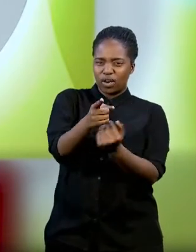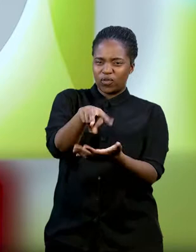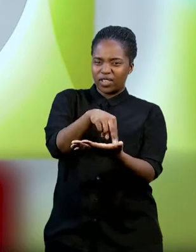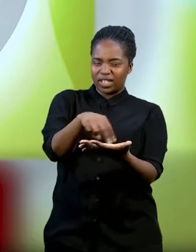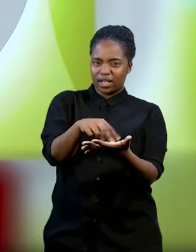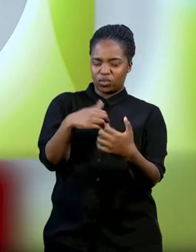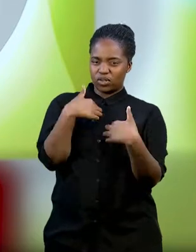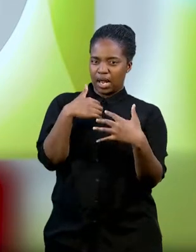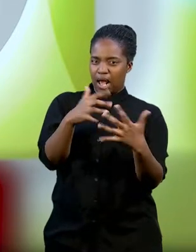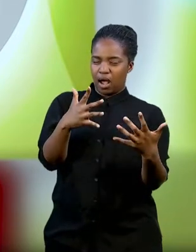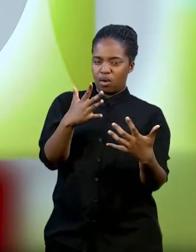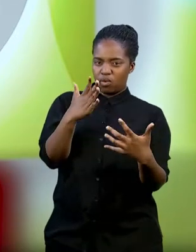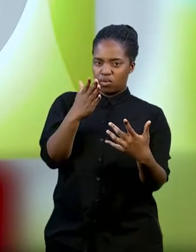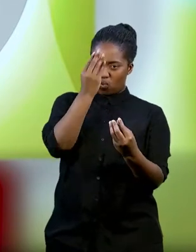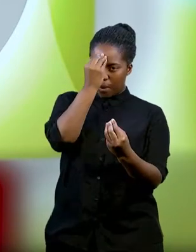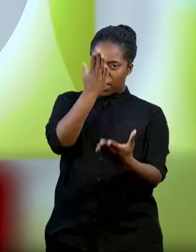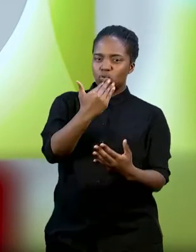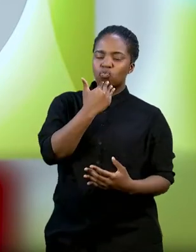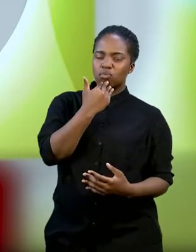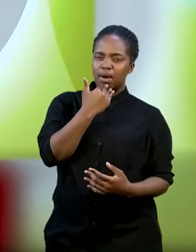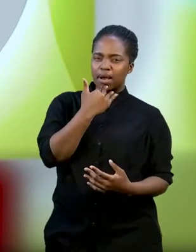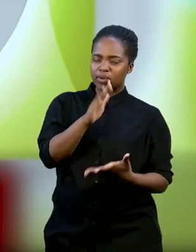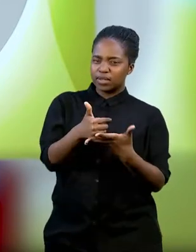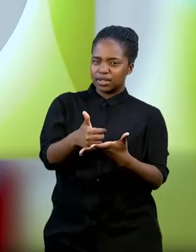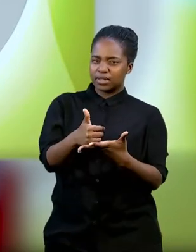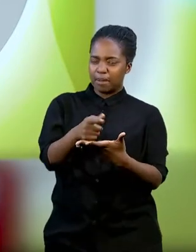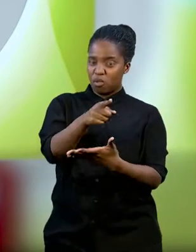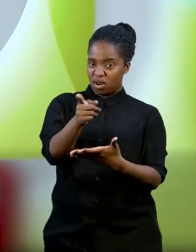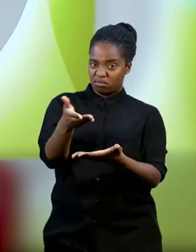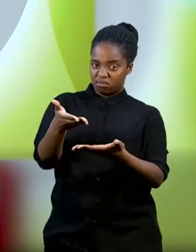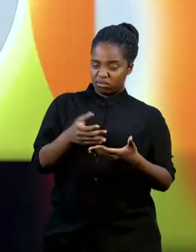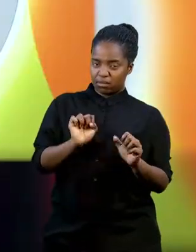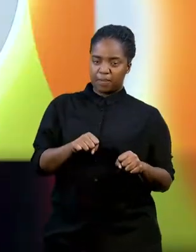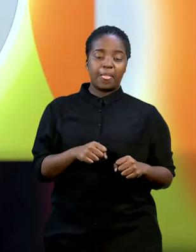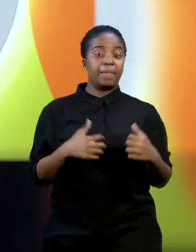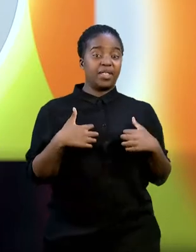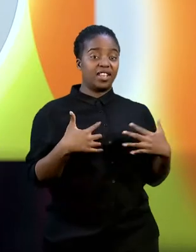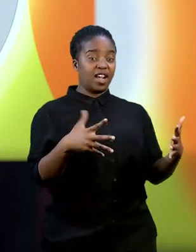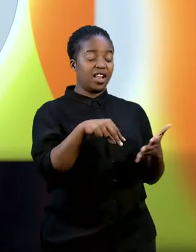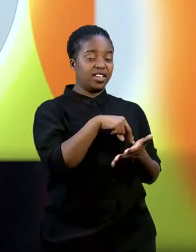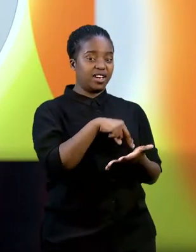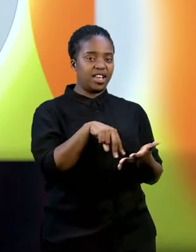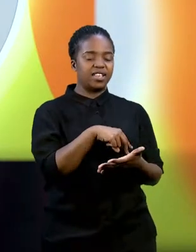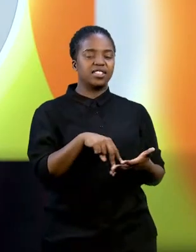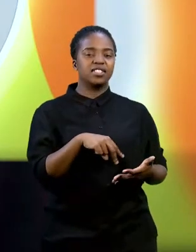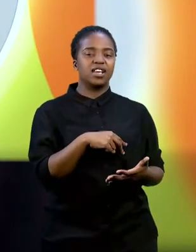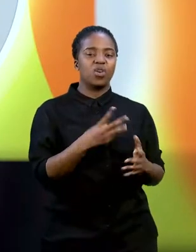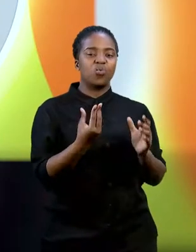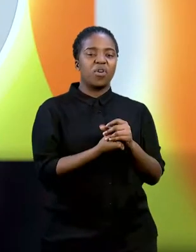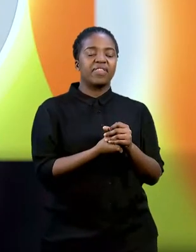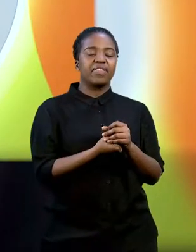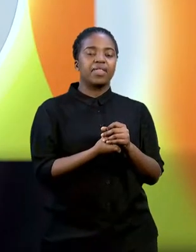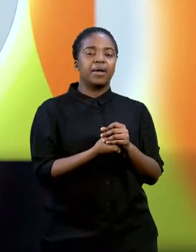bo decide gore ke qala dance and le batho ba o kopaneng le bona be ba o thusa jwang ba o amoela jwang le bona? Go qala dance wa ka ne ke le